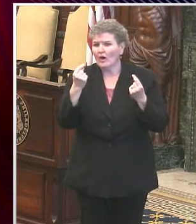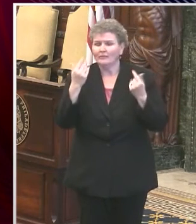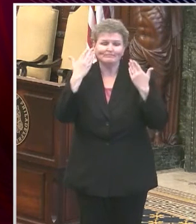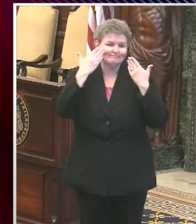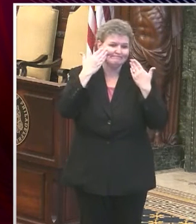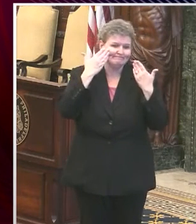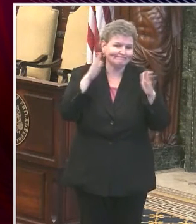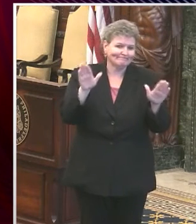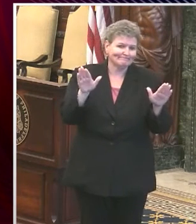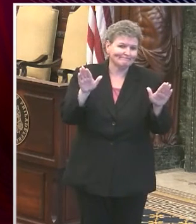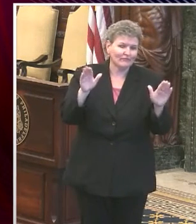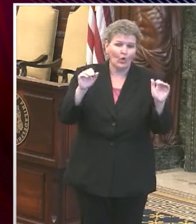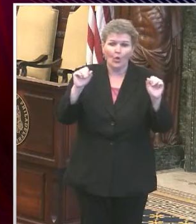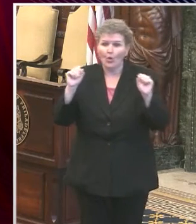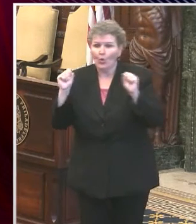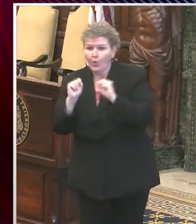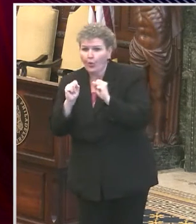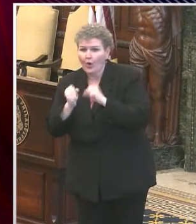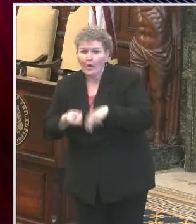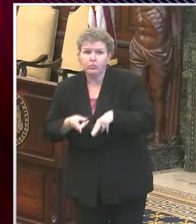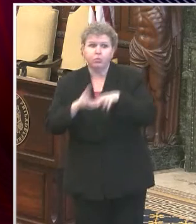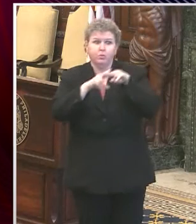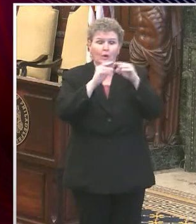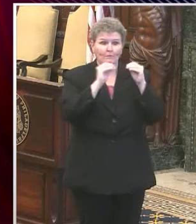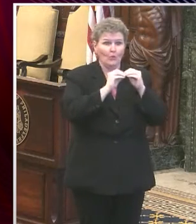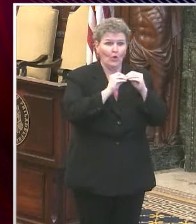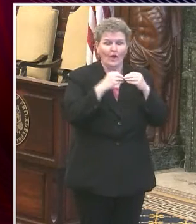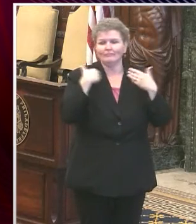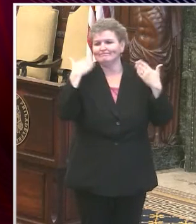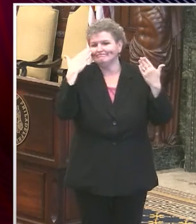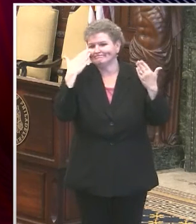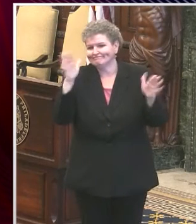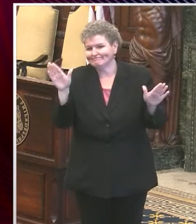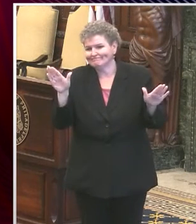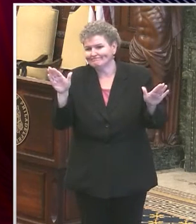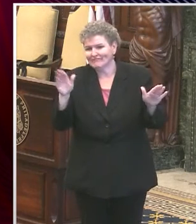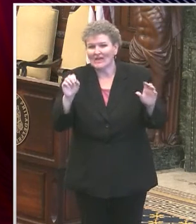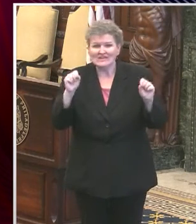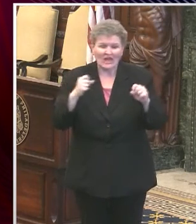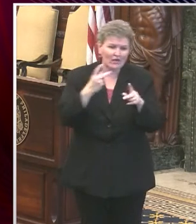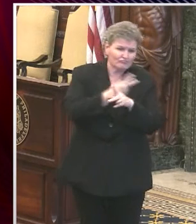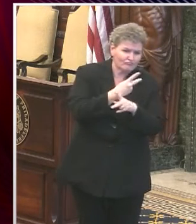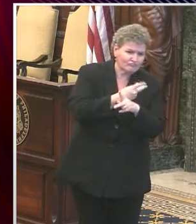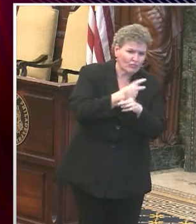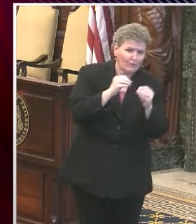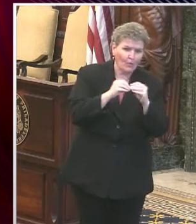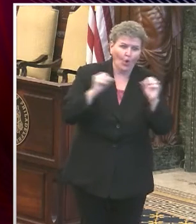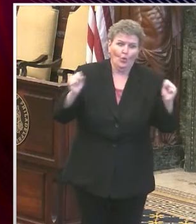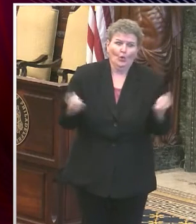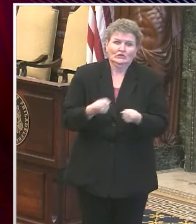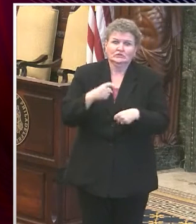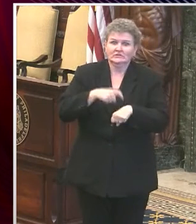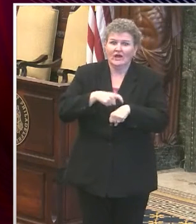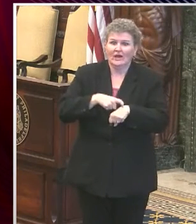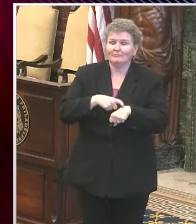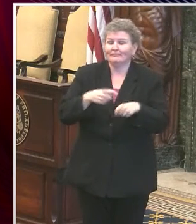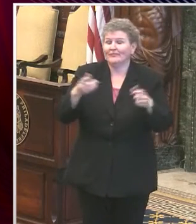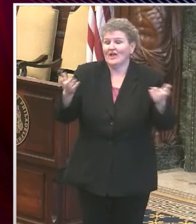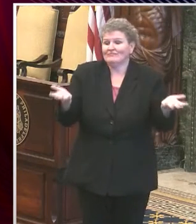cold, an increase. I can say that most respiratory viruses, they do get worse in the winter, but I can't say that. I can't say what's going to happen between now and then.